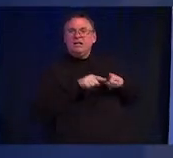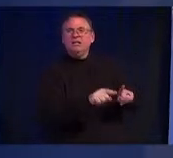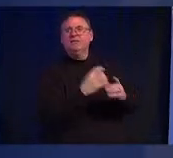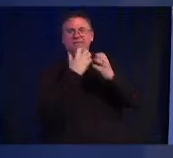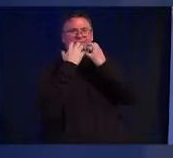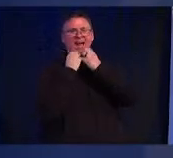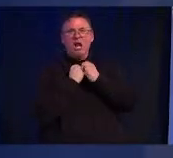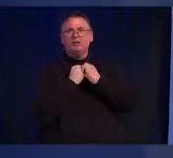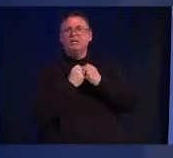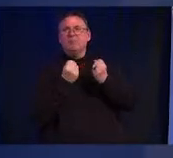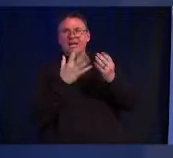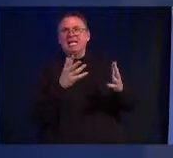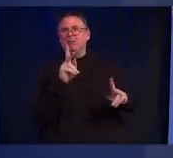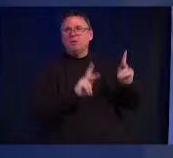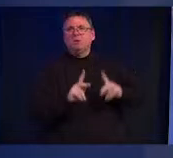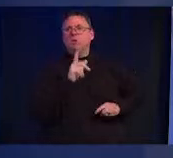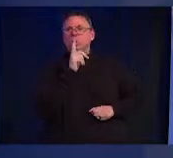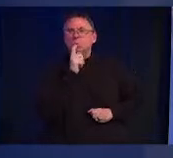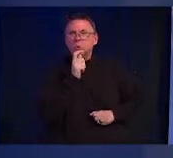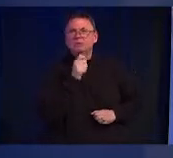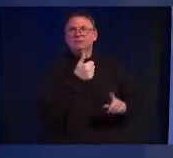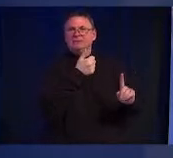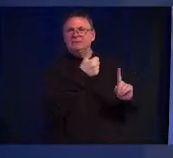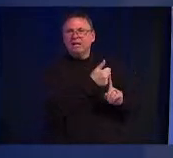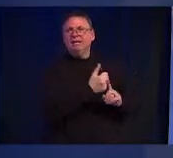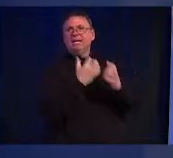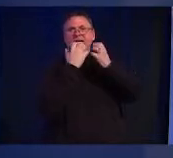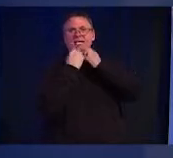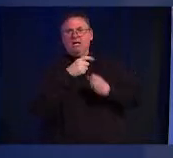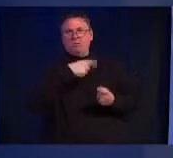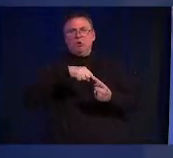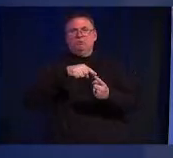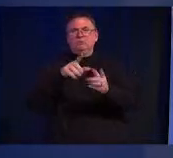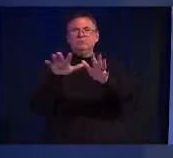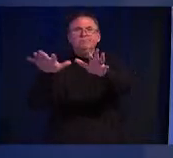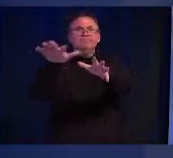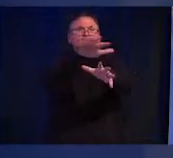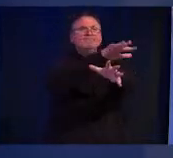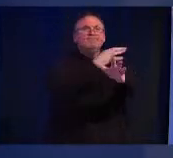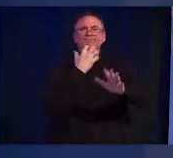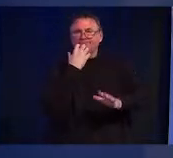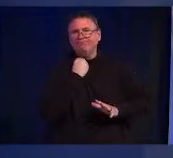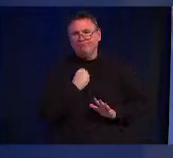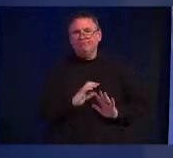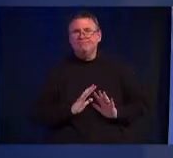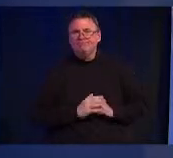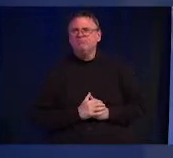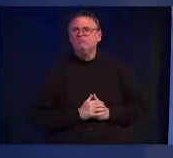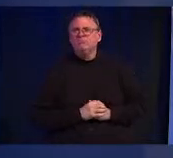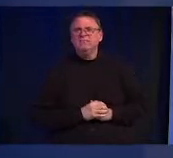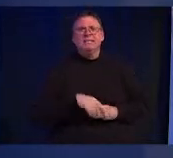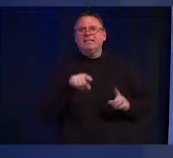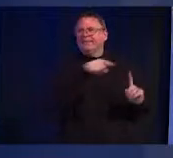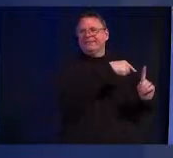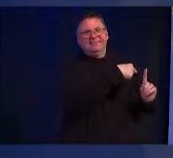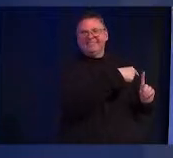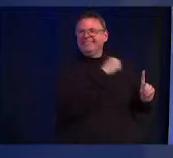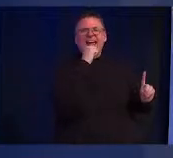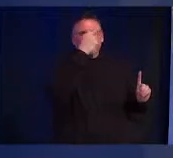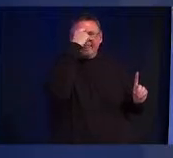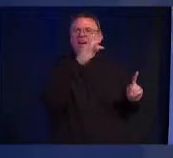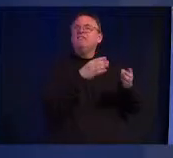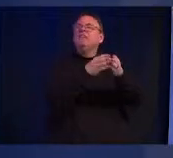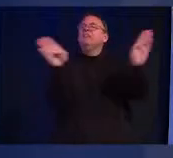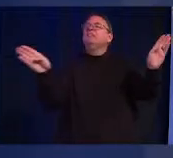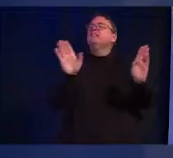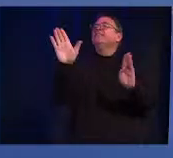lot of Hoosiers who also care about each other. And Micah Beckwith is the definition of divisiveness, and we cannot have that in the state of